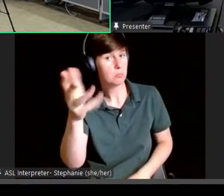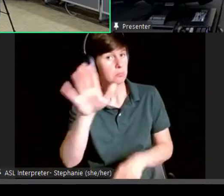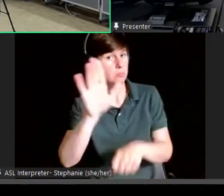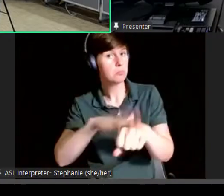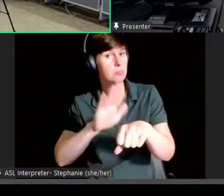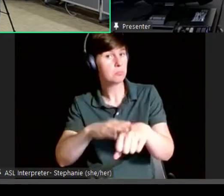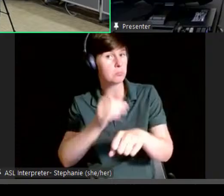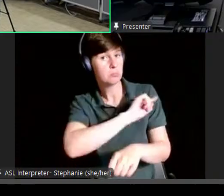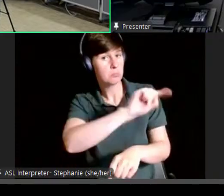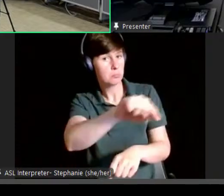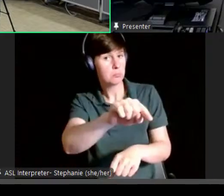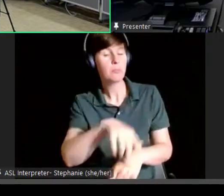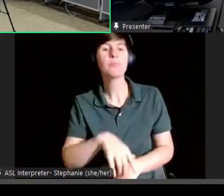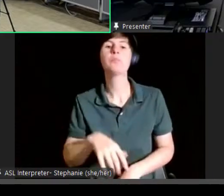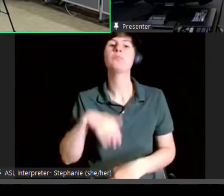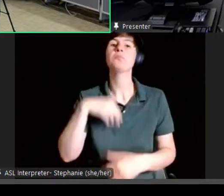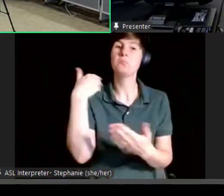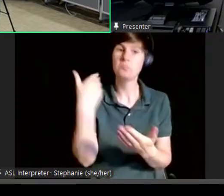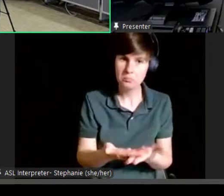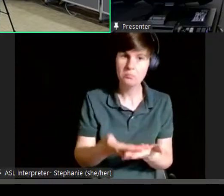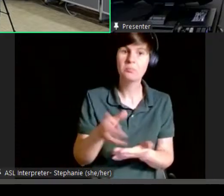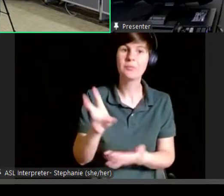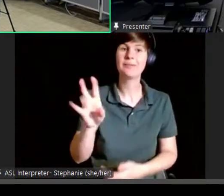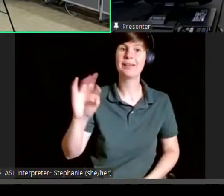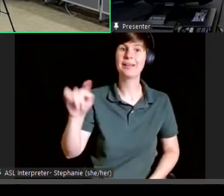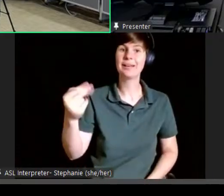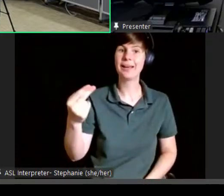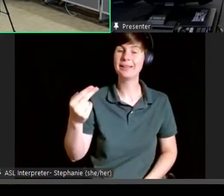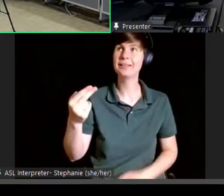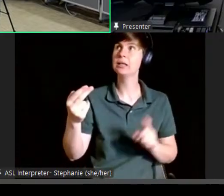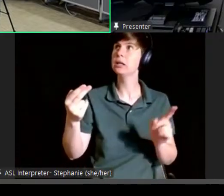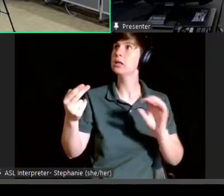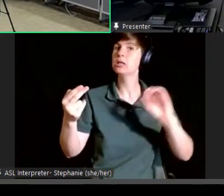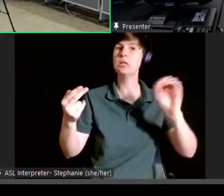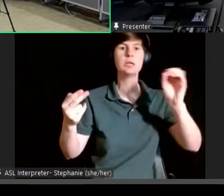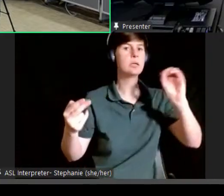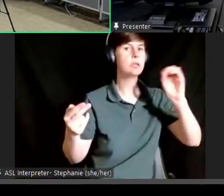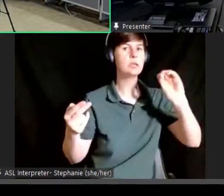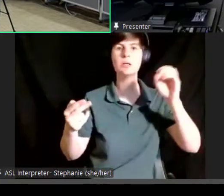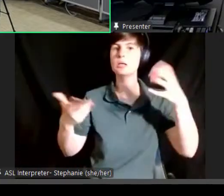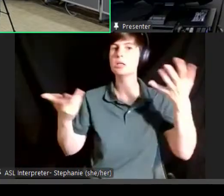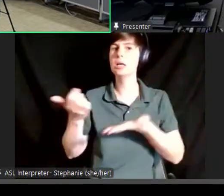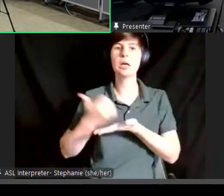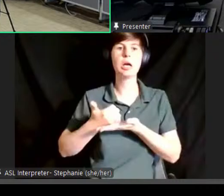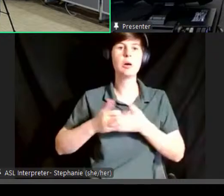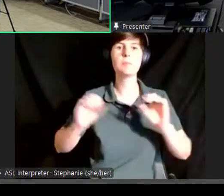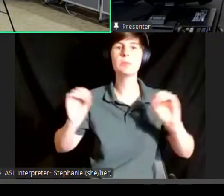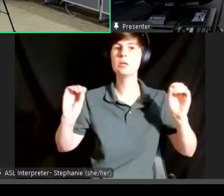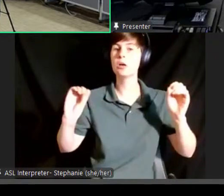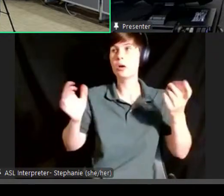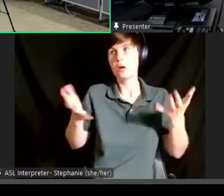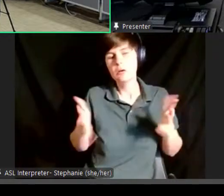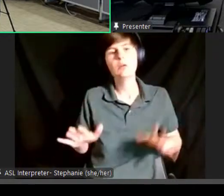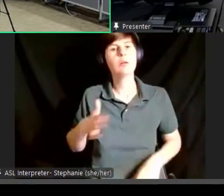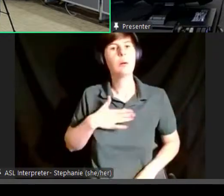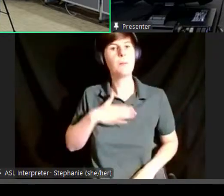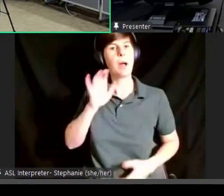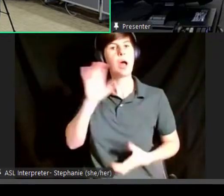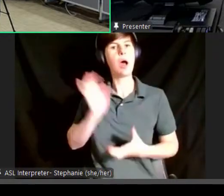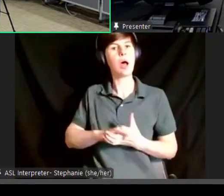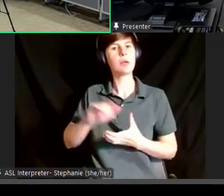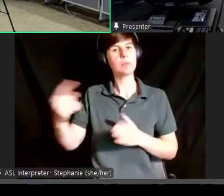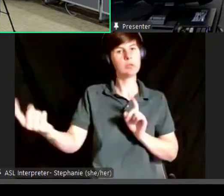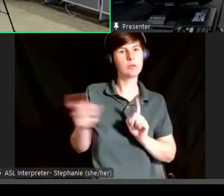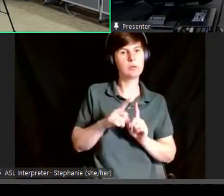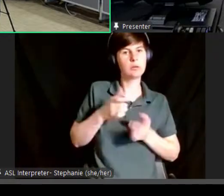And we got to 79th Street. Nobody was there. And so, like I said, my husband had to lift this